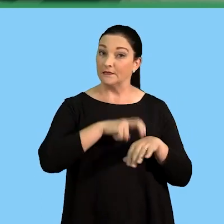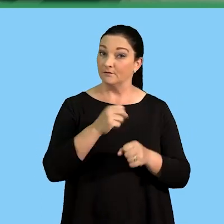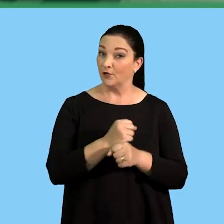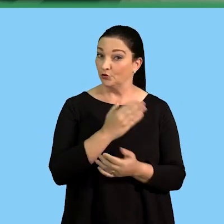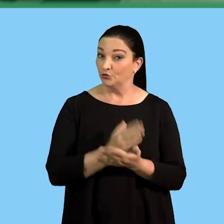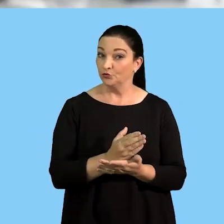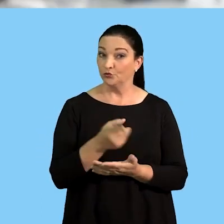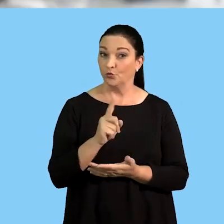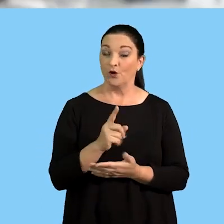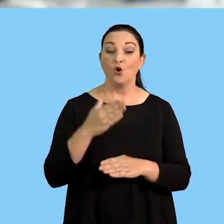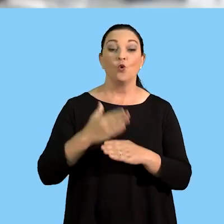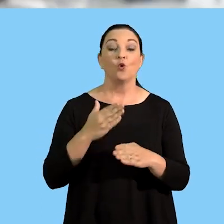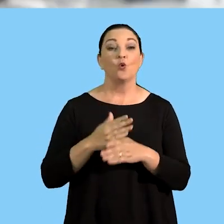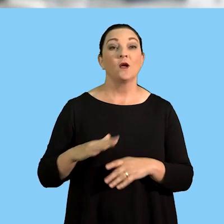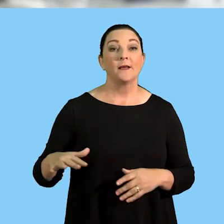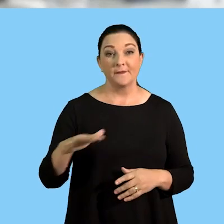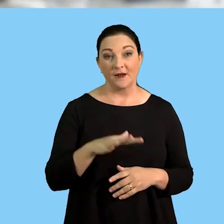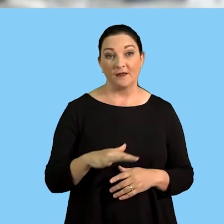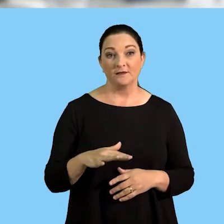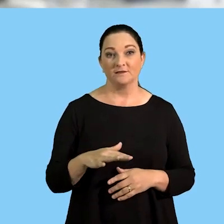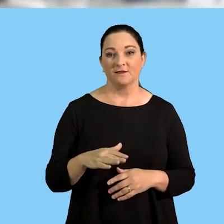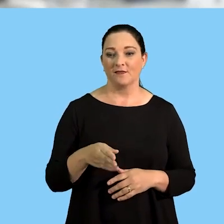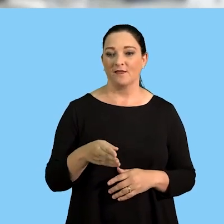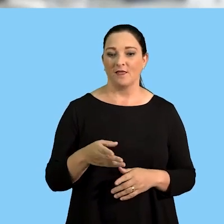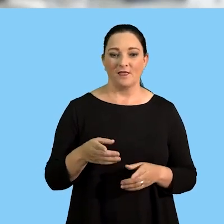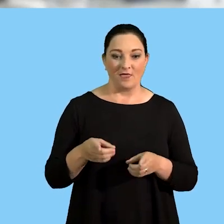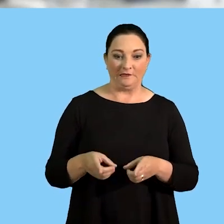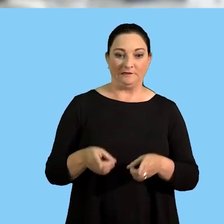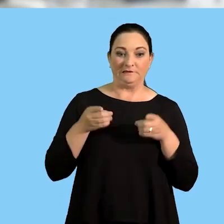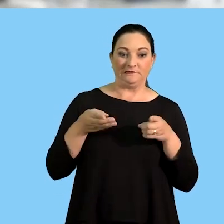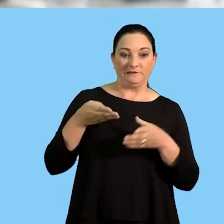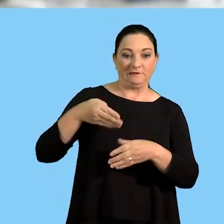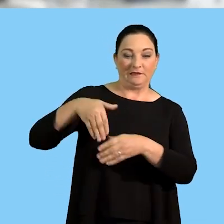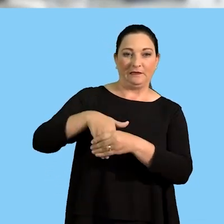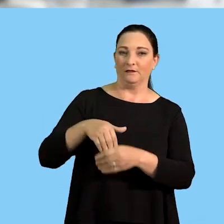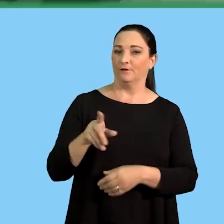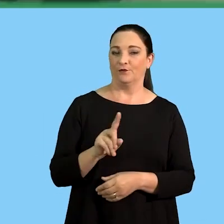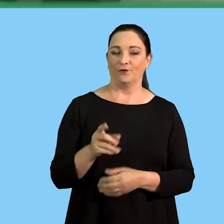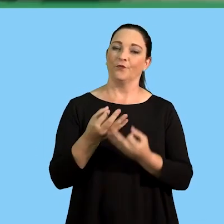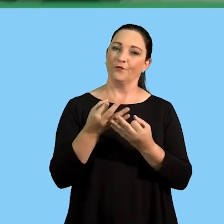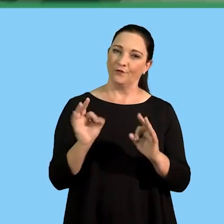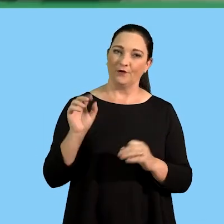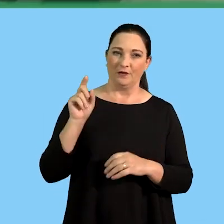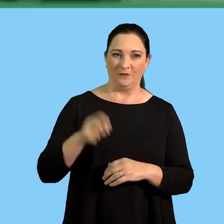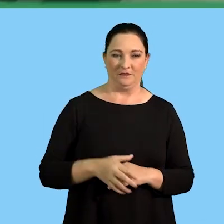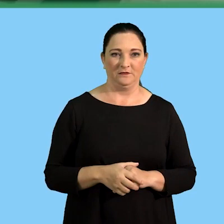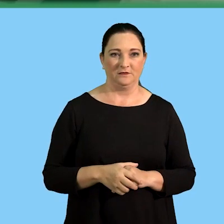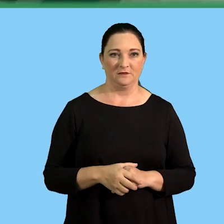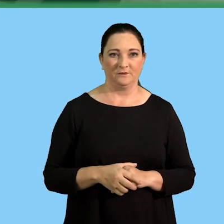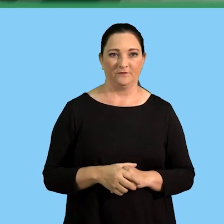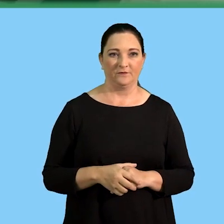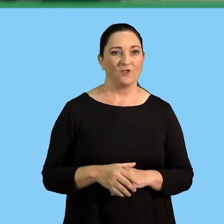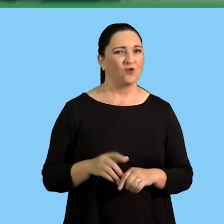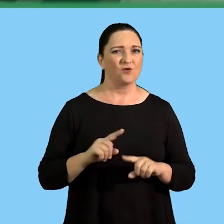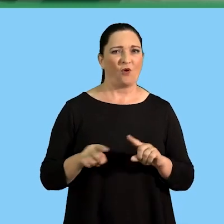that the workplace in which I am operating in is free from any hazards. There should be